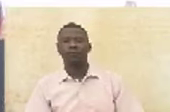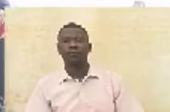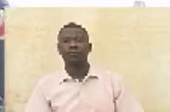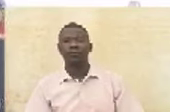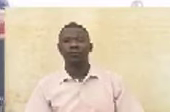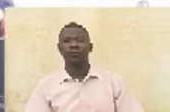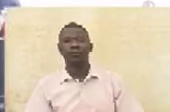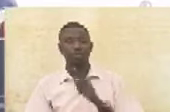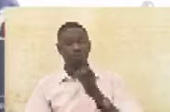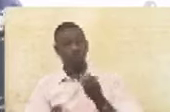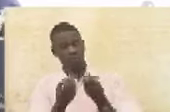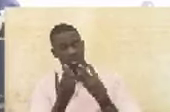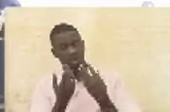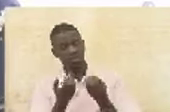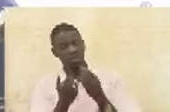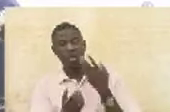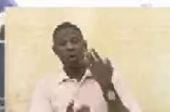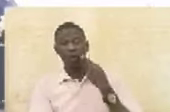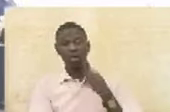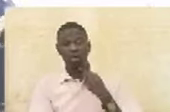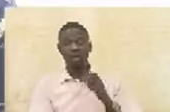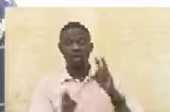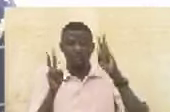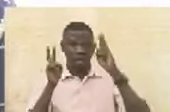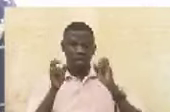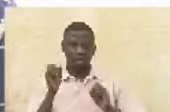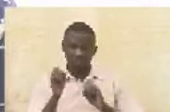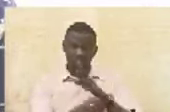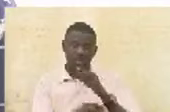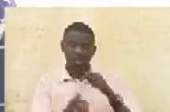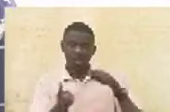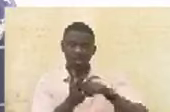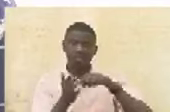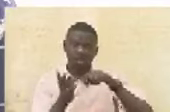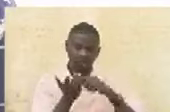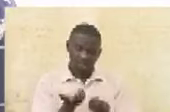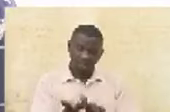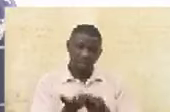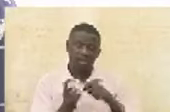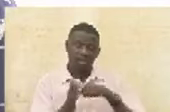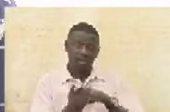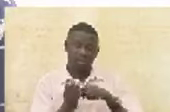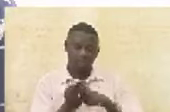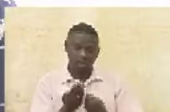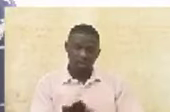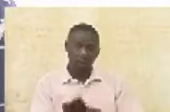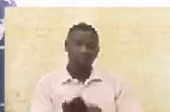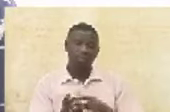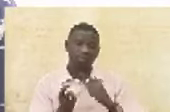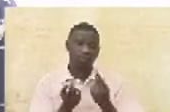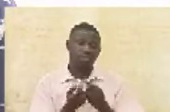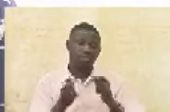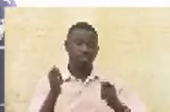You told us that when he sent the granites,